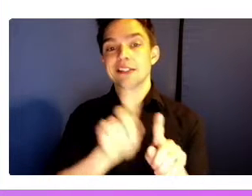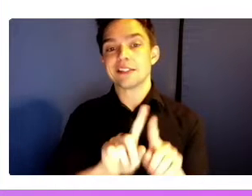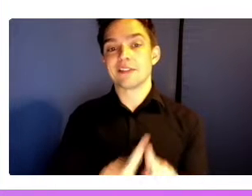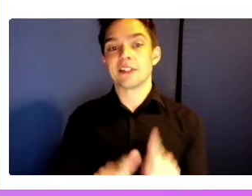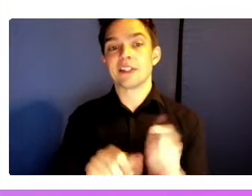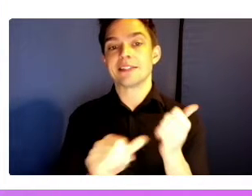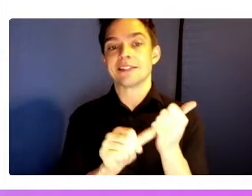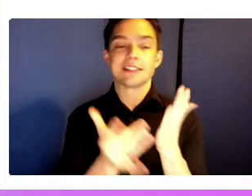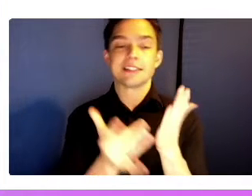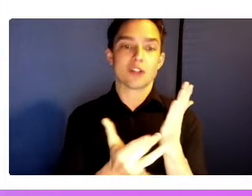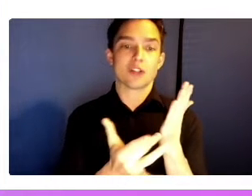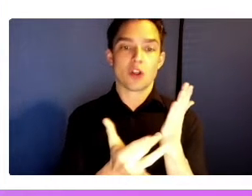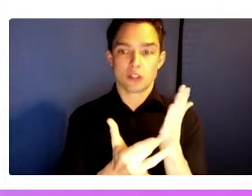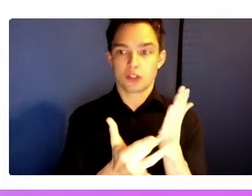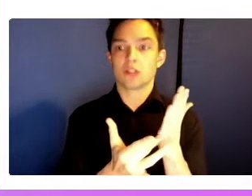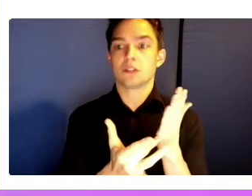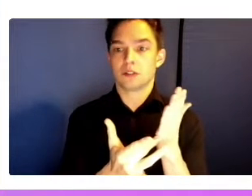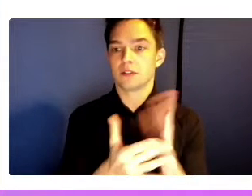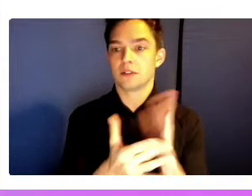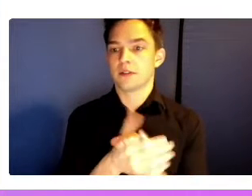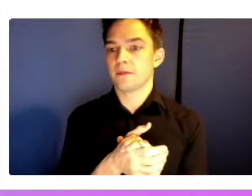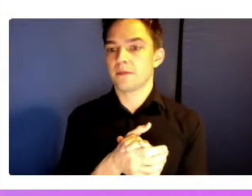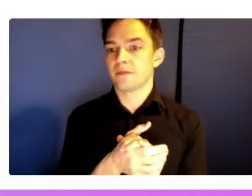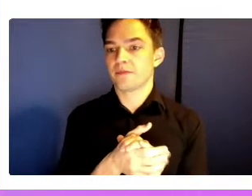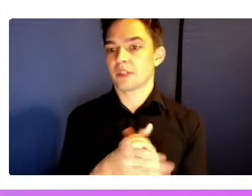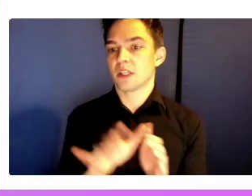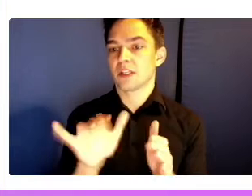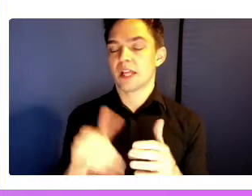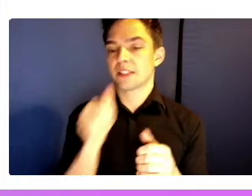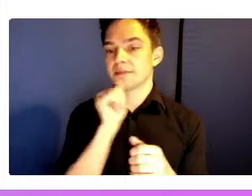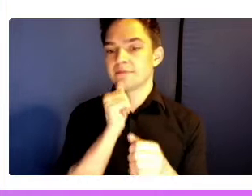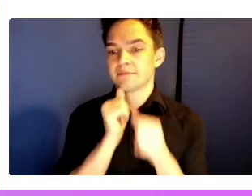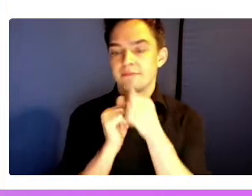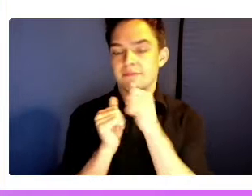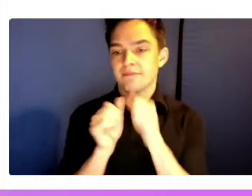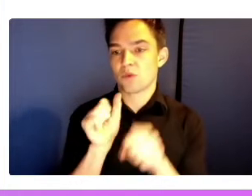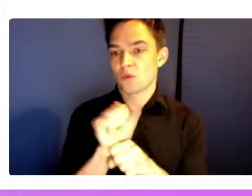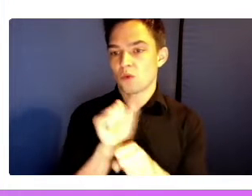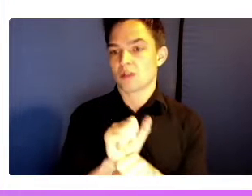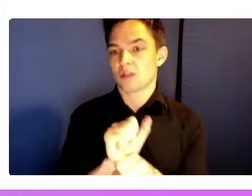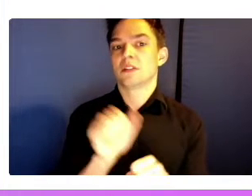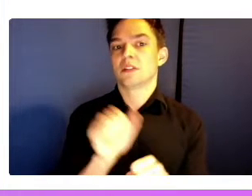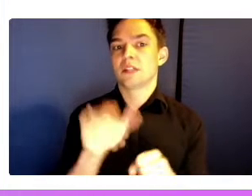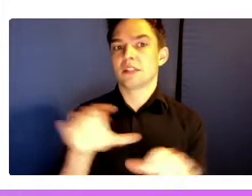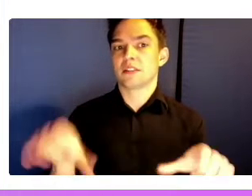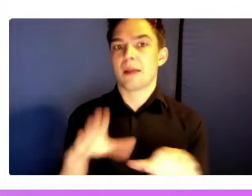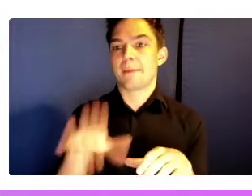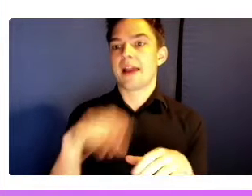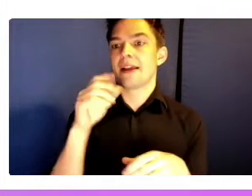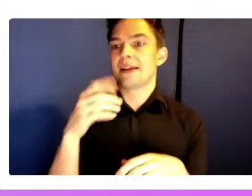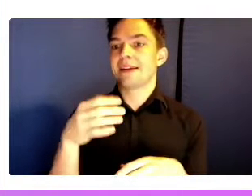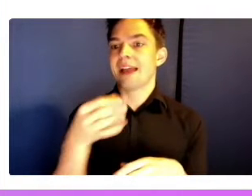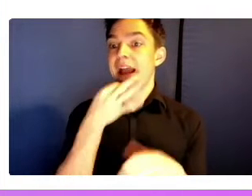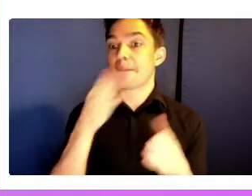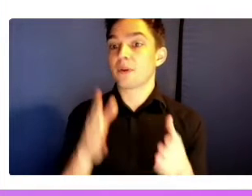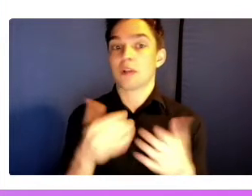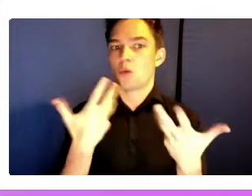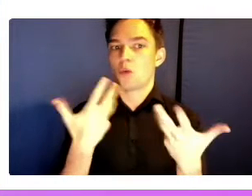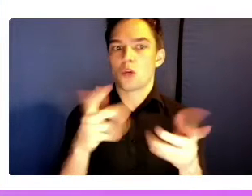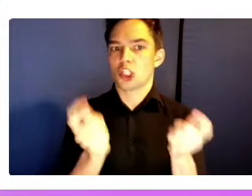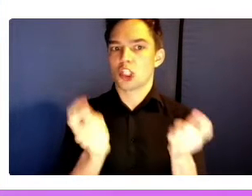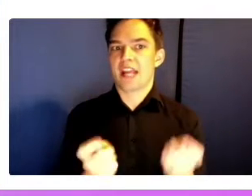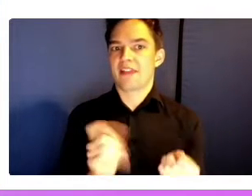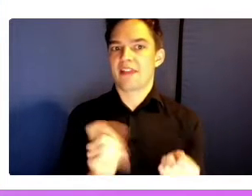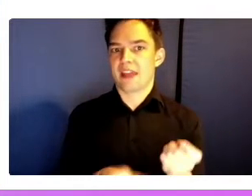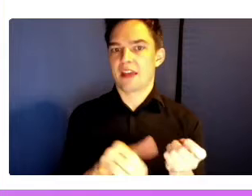assistive technologies. That's grueling work. This work is done by experts. I don't want to change that whatsoever, but